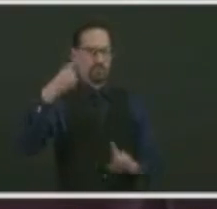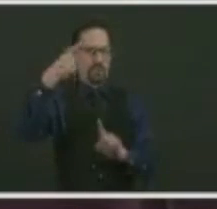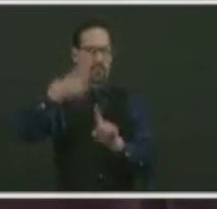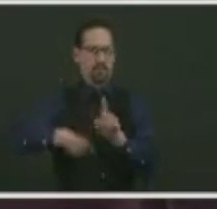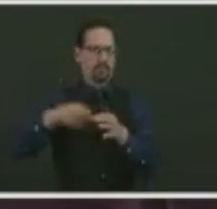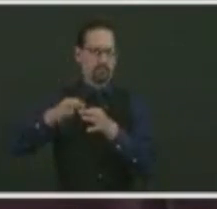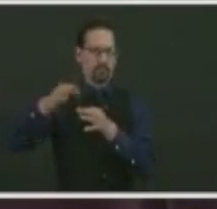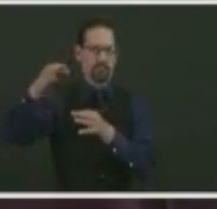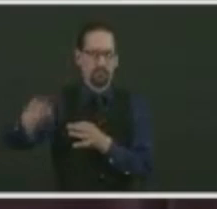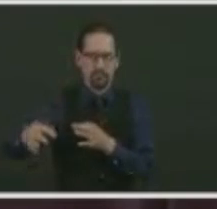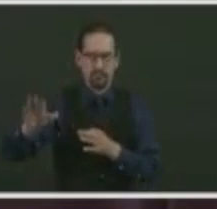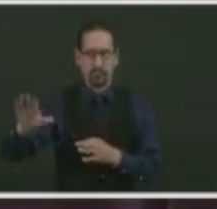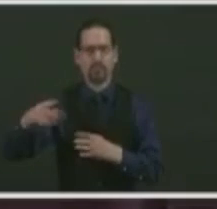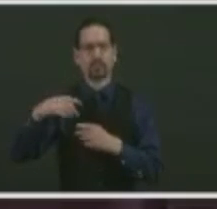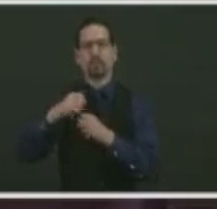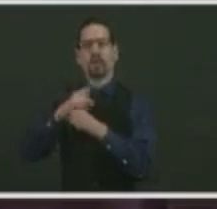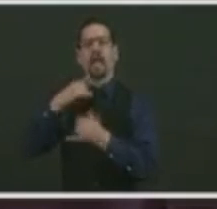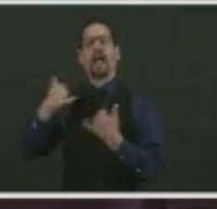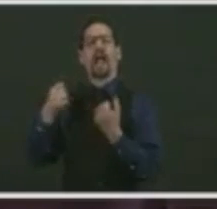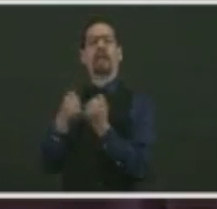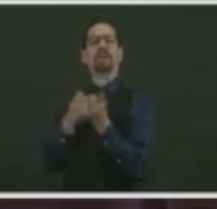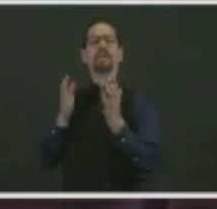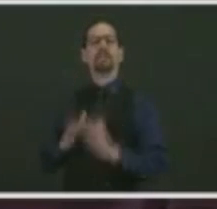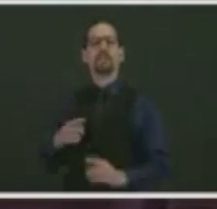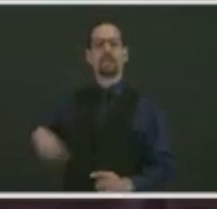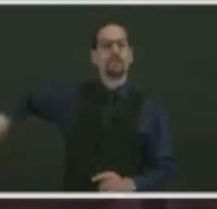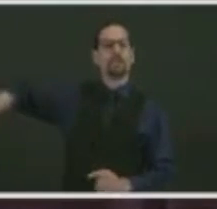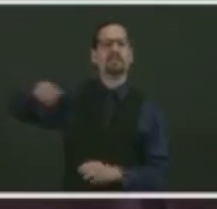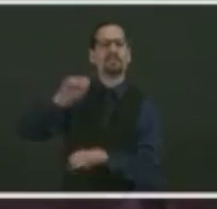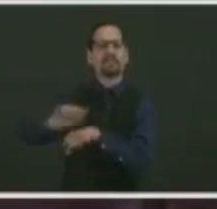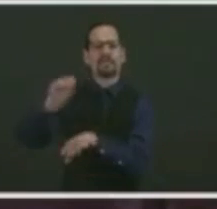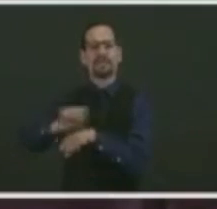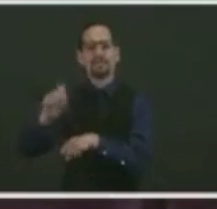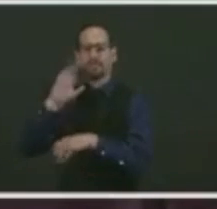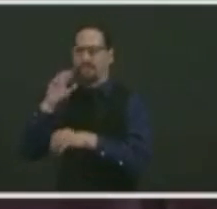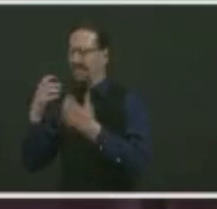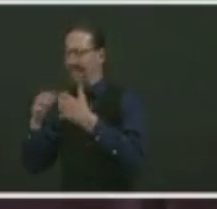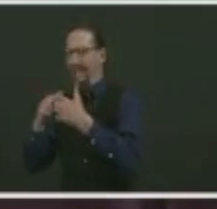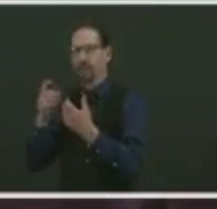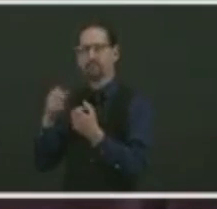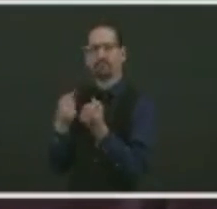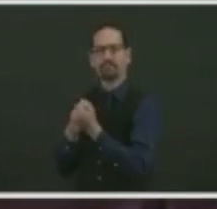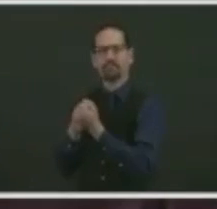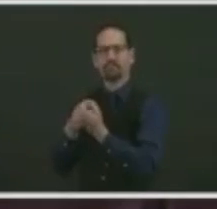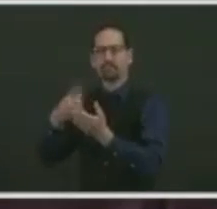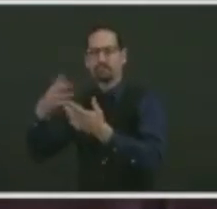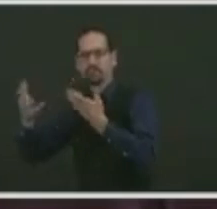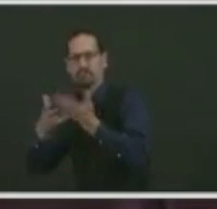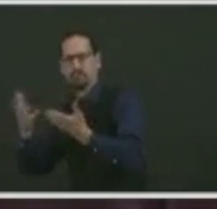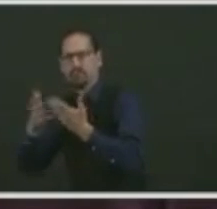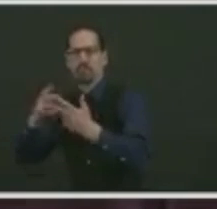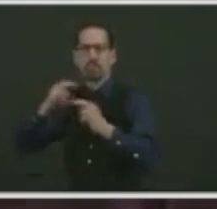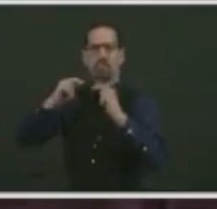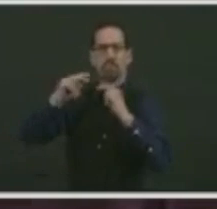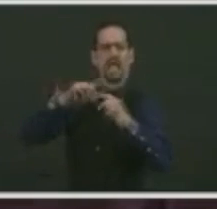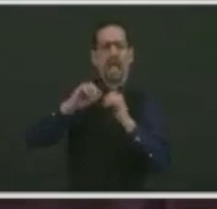worked together on a transition plan. Unfortunately, we know that housing,